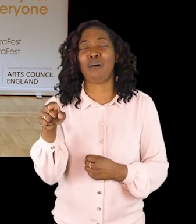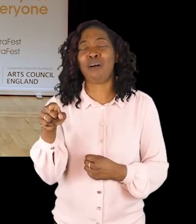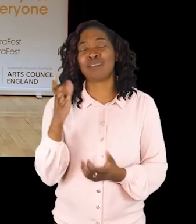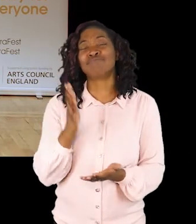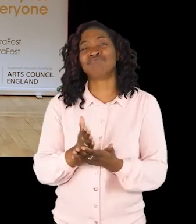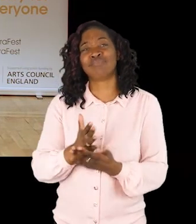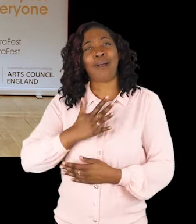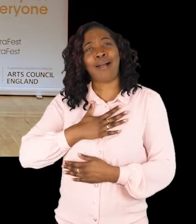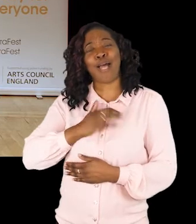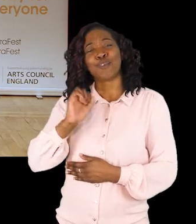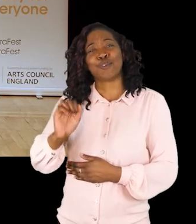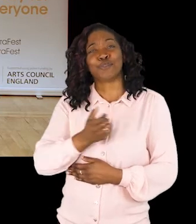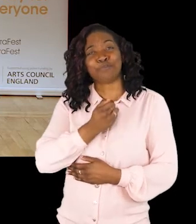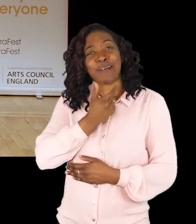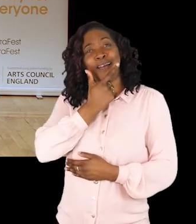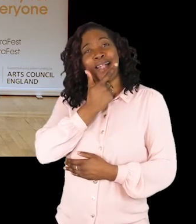I really like your smile.